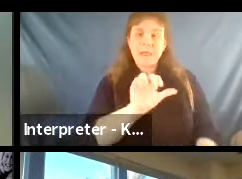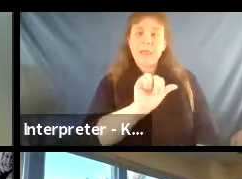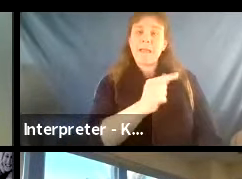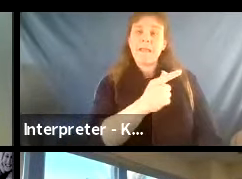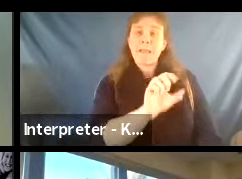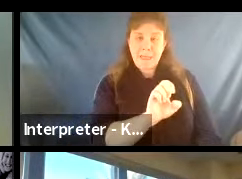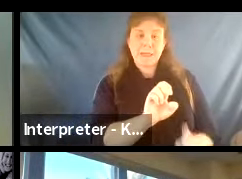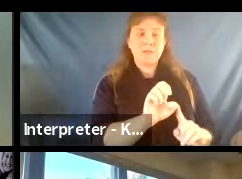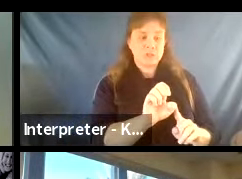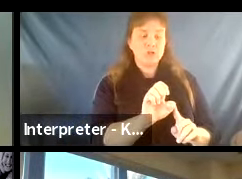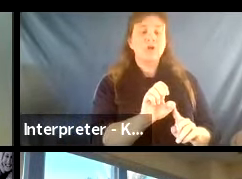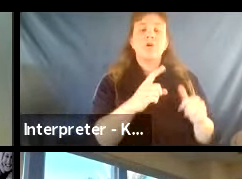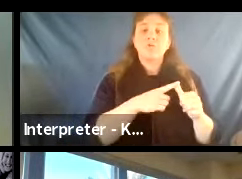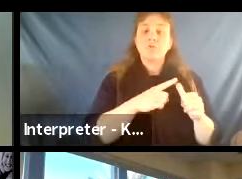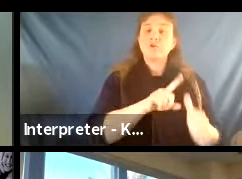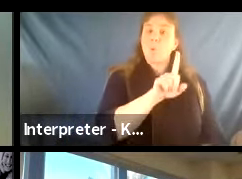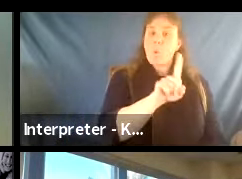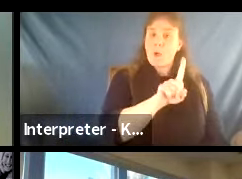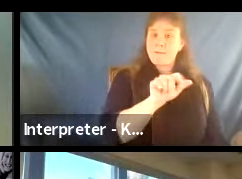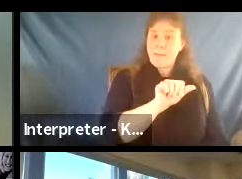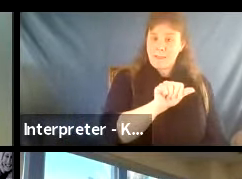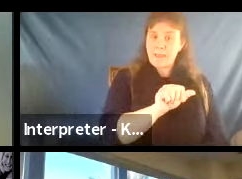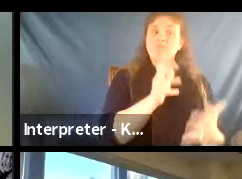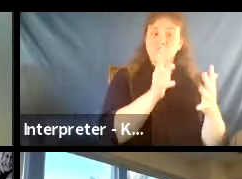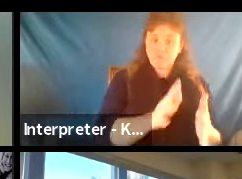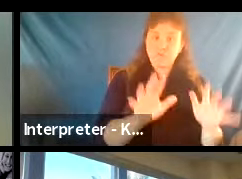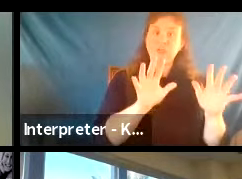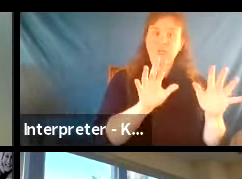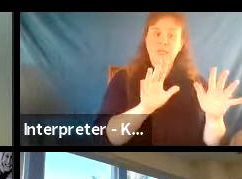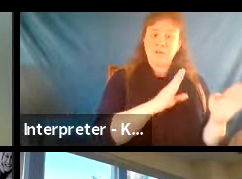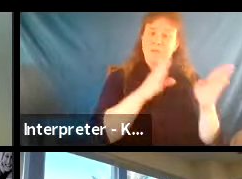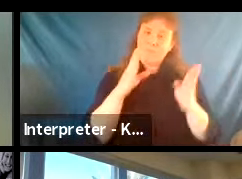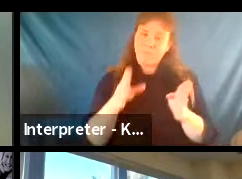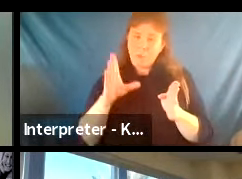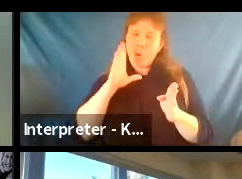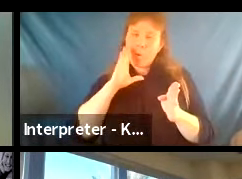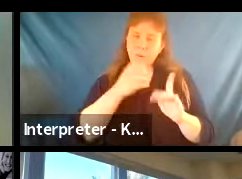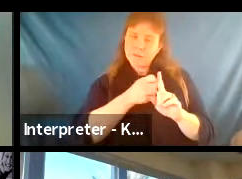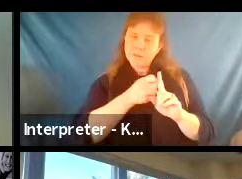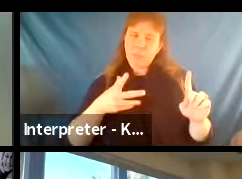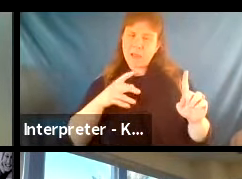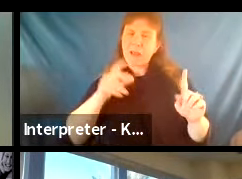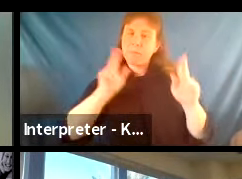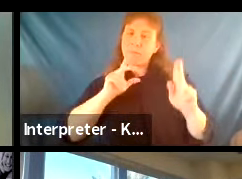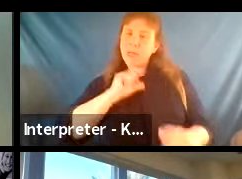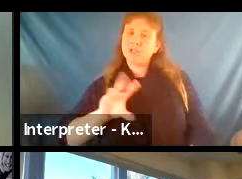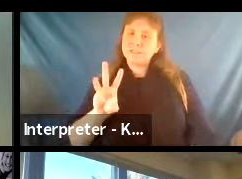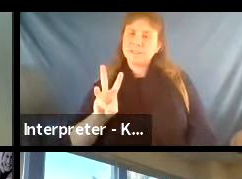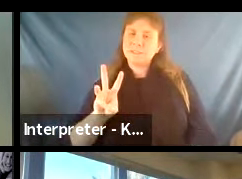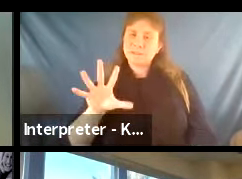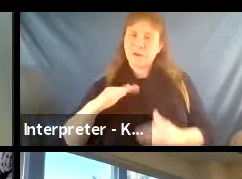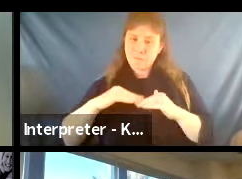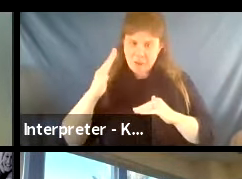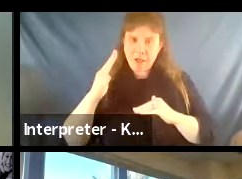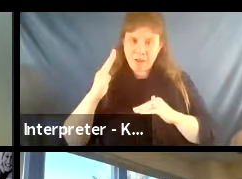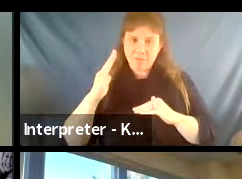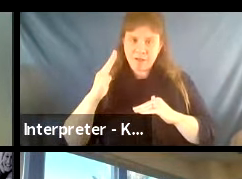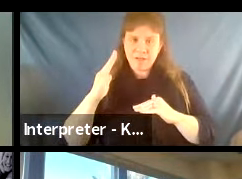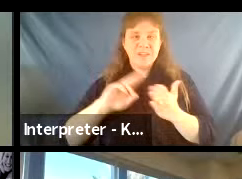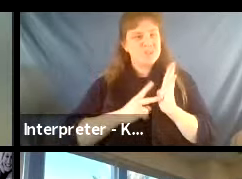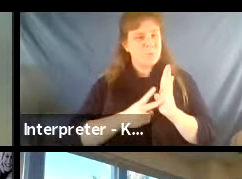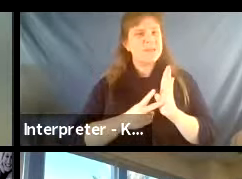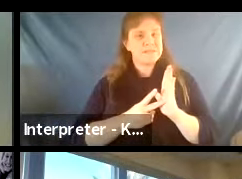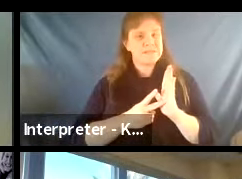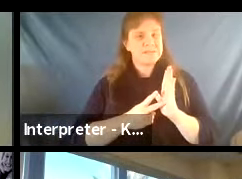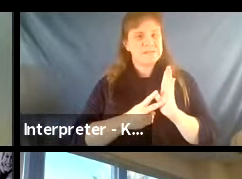through the 1A populations, to focus on people over 65, that at the current rate, it would take about 20 to